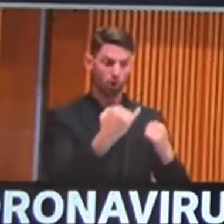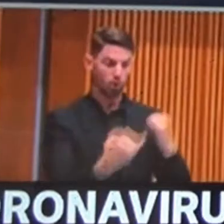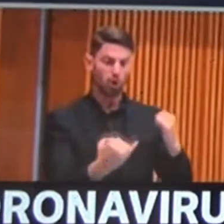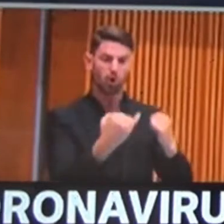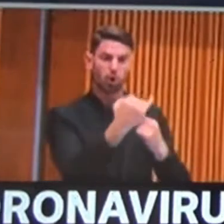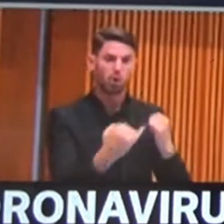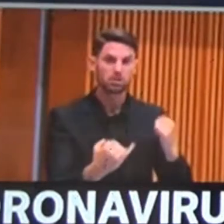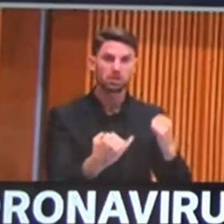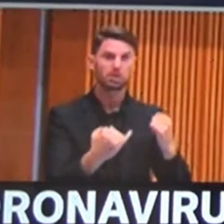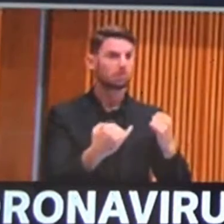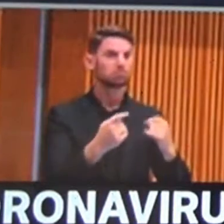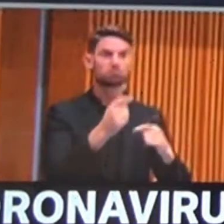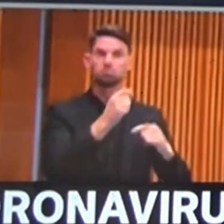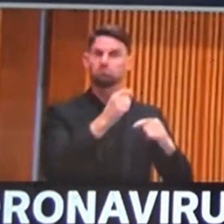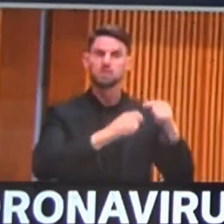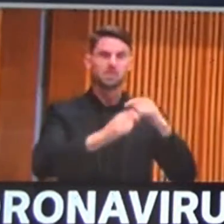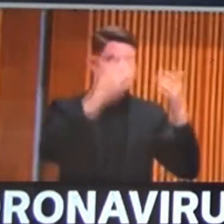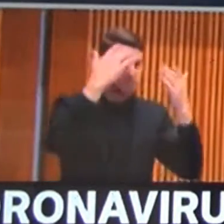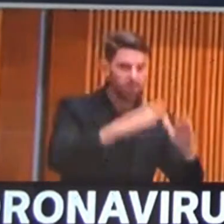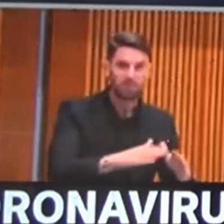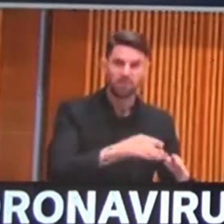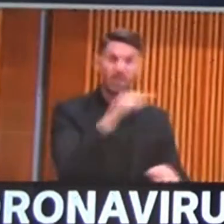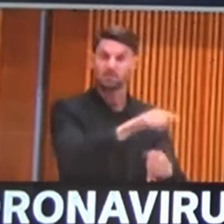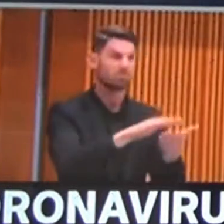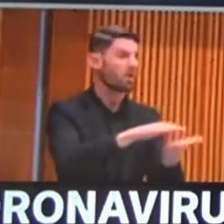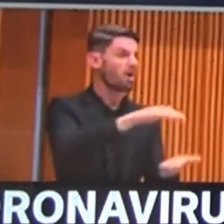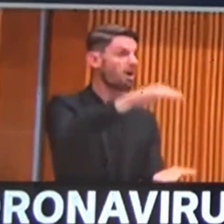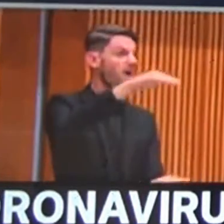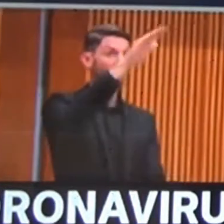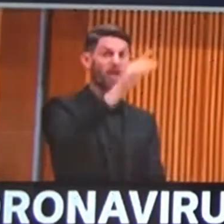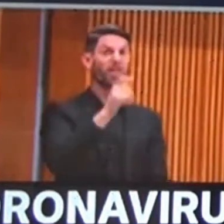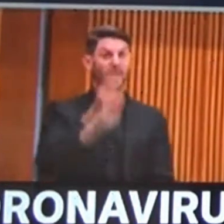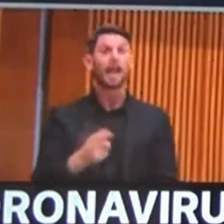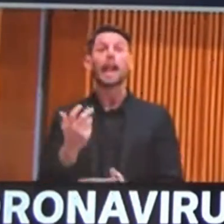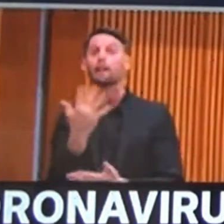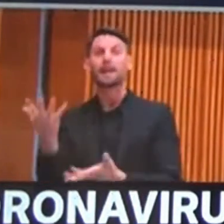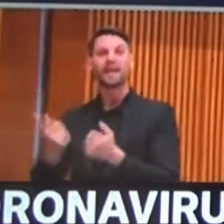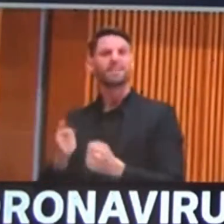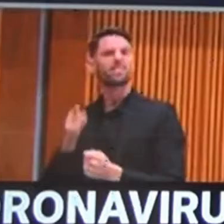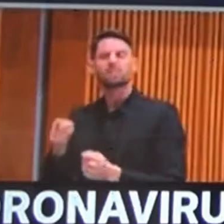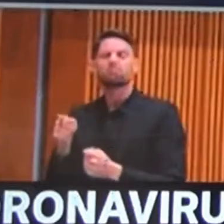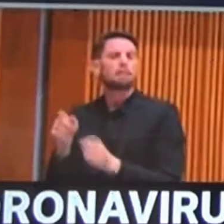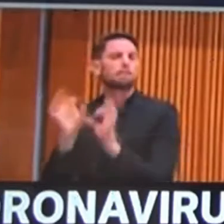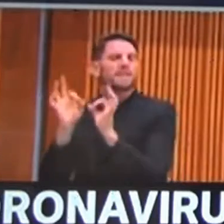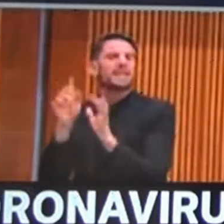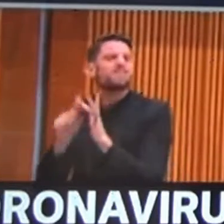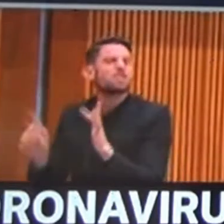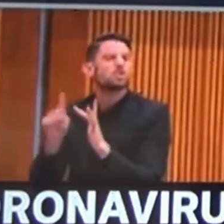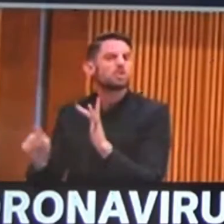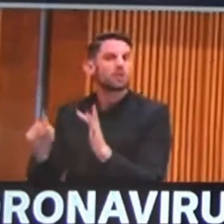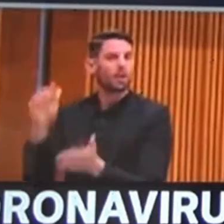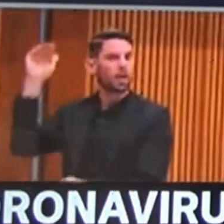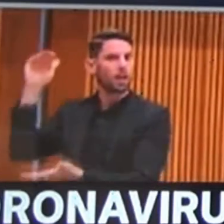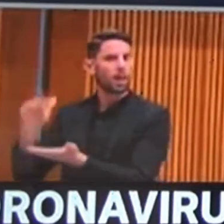chronic conditions than actually occur from the infectious agent itself. And that's why it's incredibly important that everybody